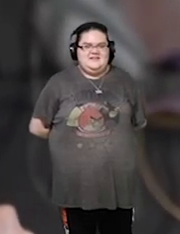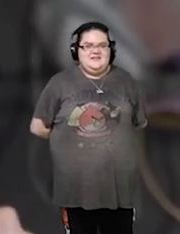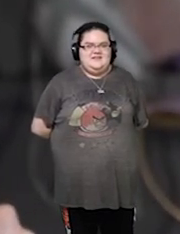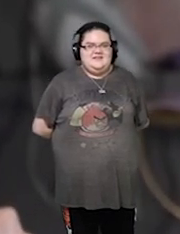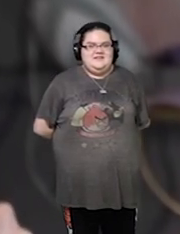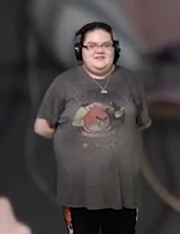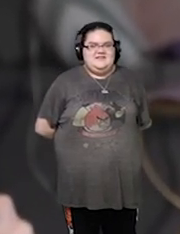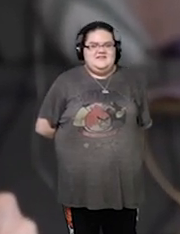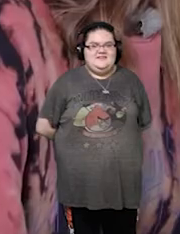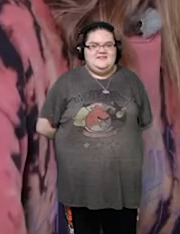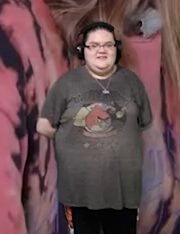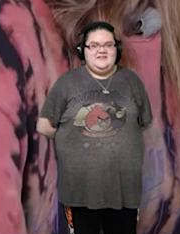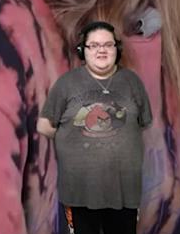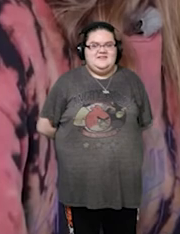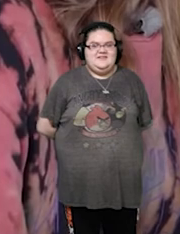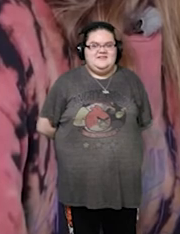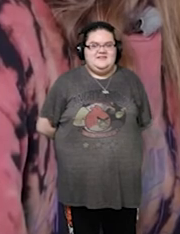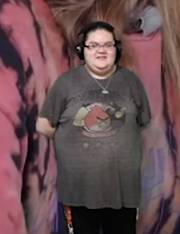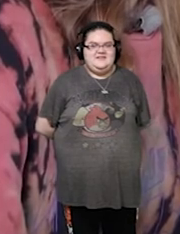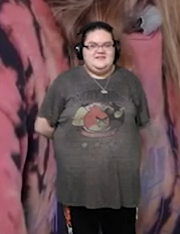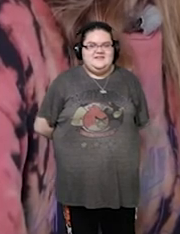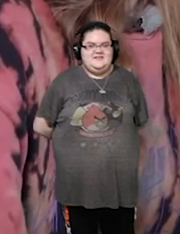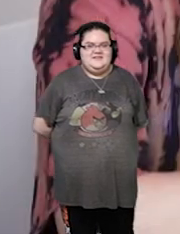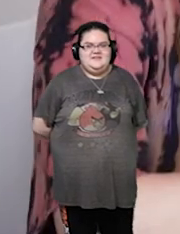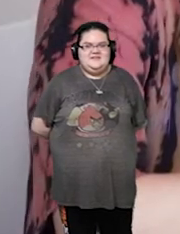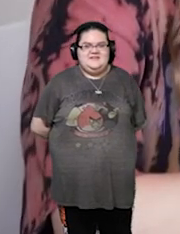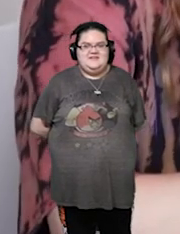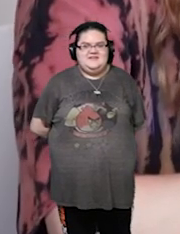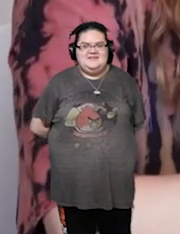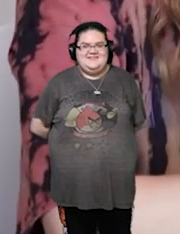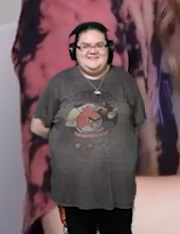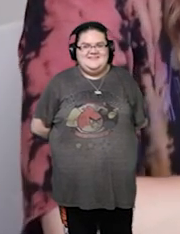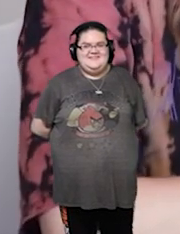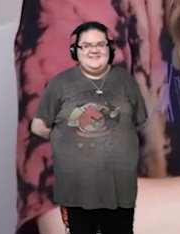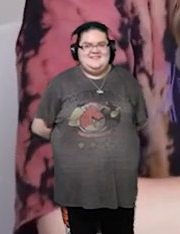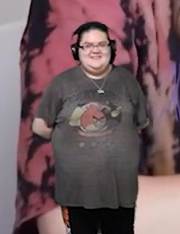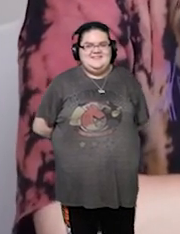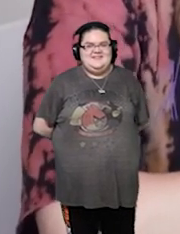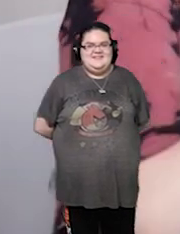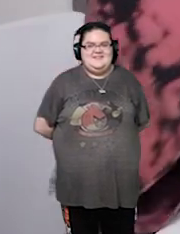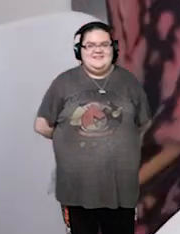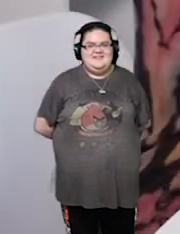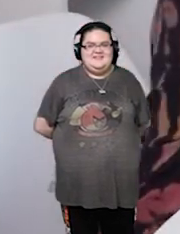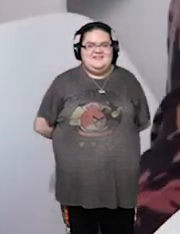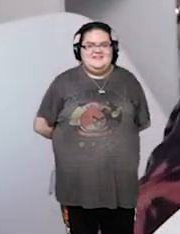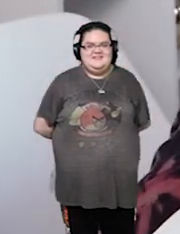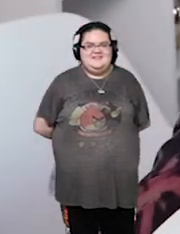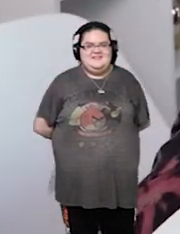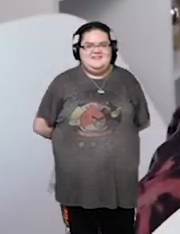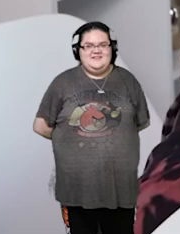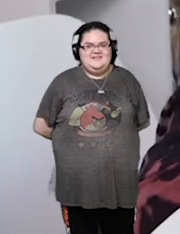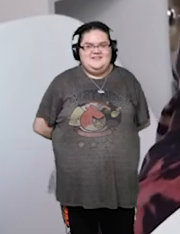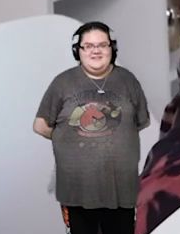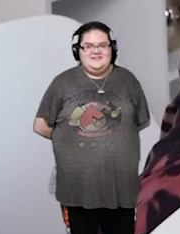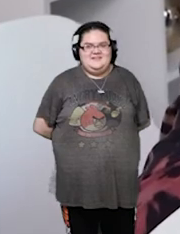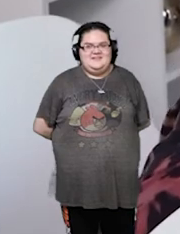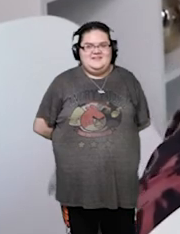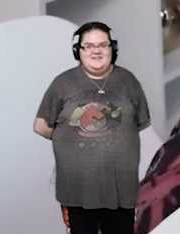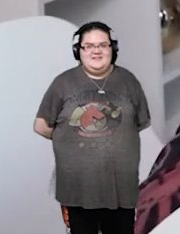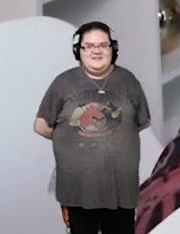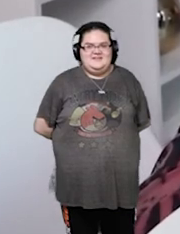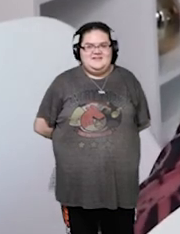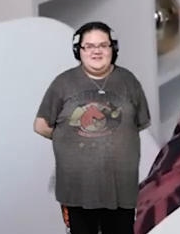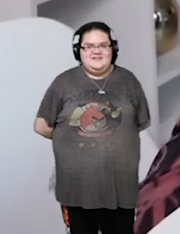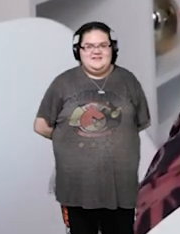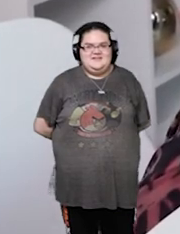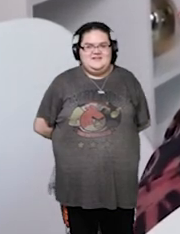have I known what one is now? What is it? It's lube. I've said this. It's lubricant. You know, sometimes when you're fixing your car, and you need to use lubricant